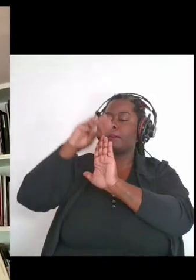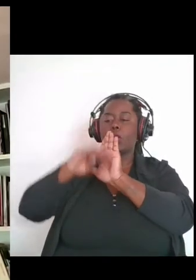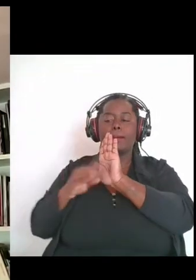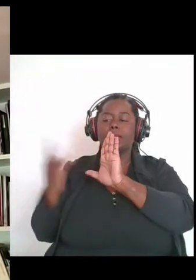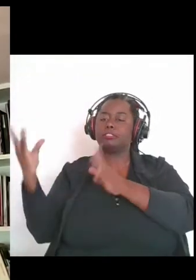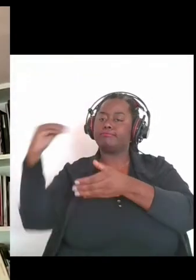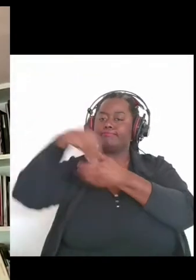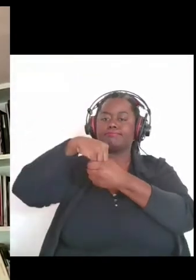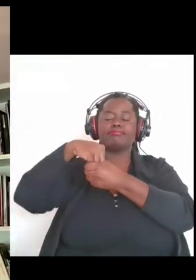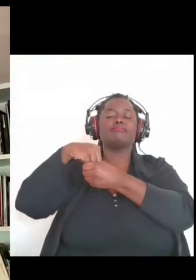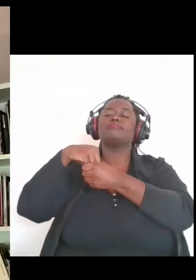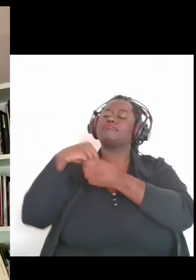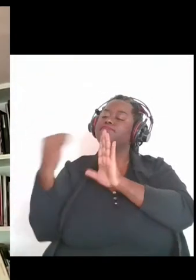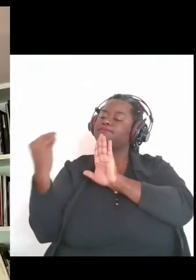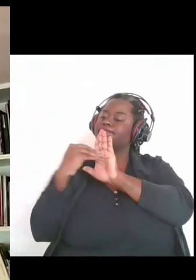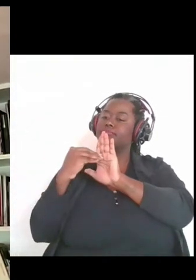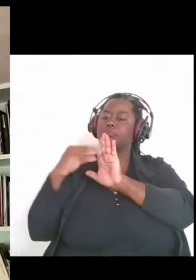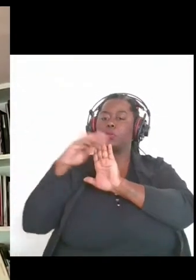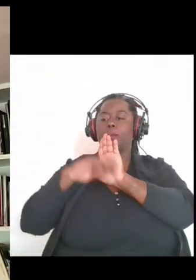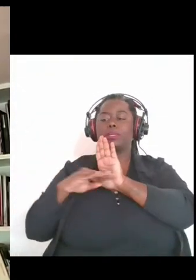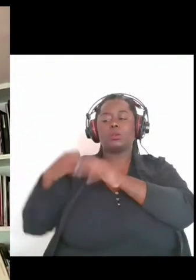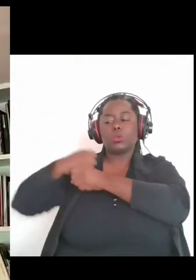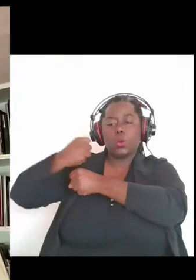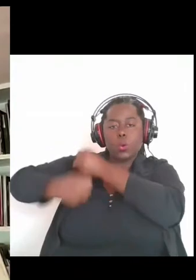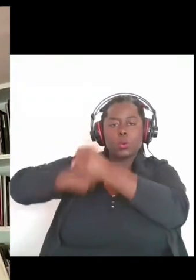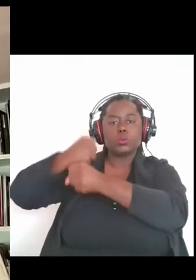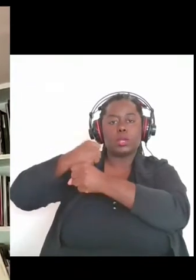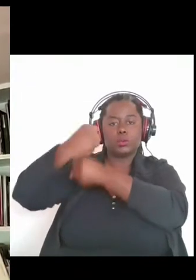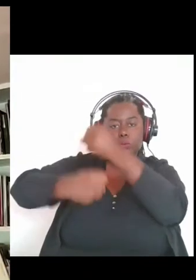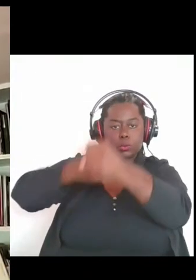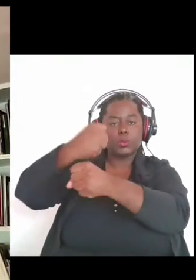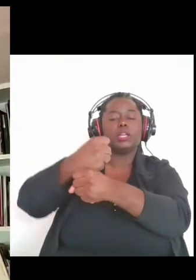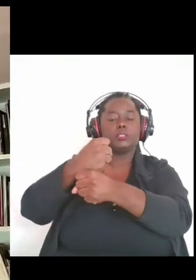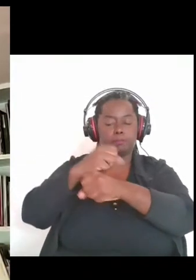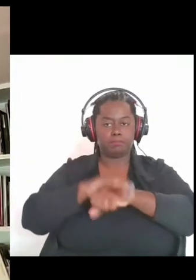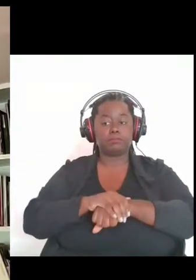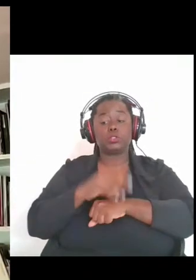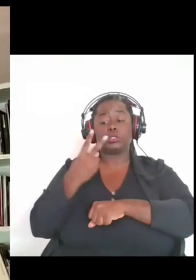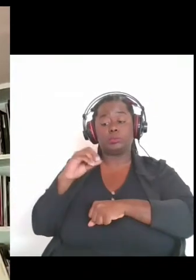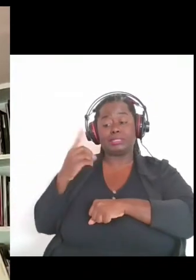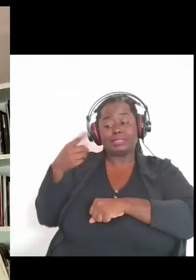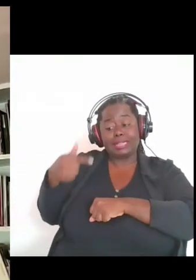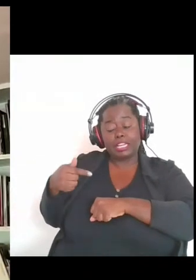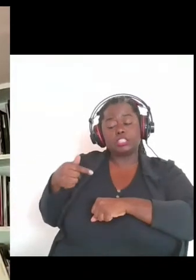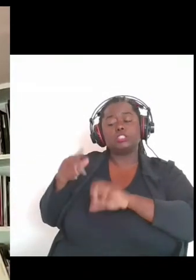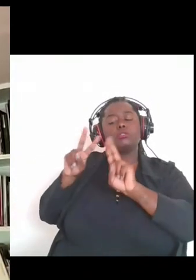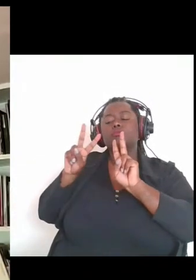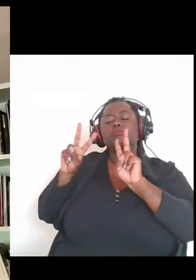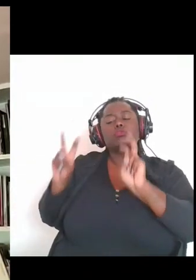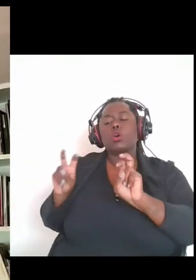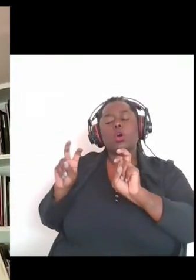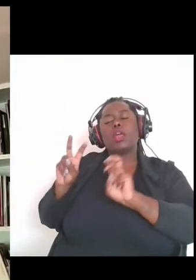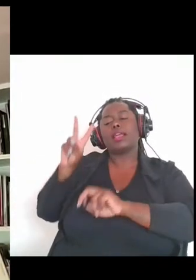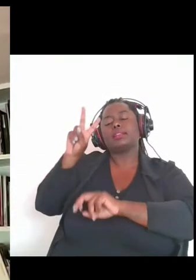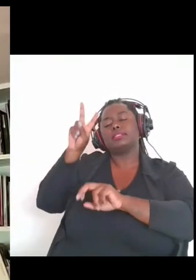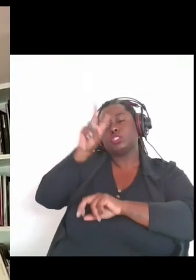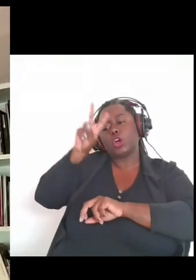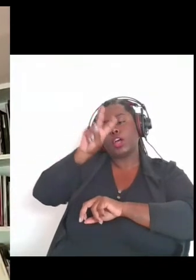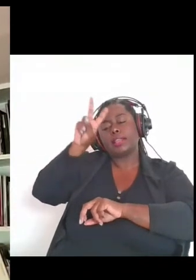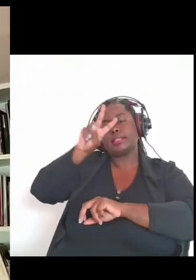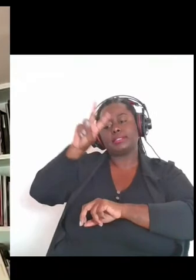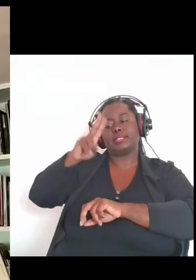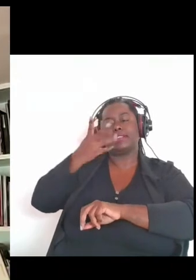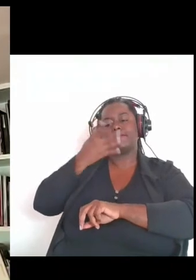included the whole year in 2016. we had an exhibition dedicated to